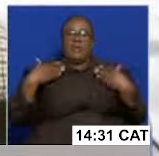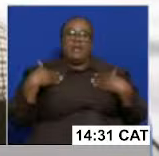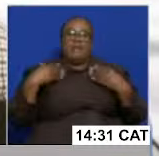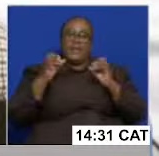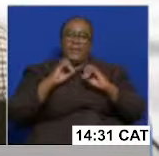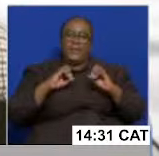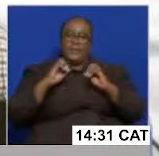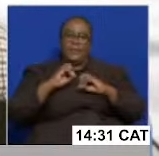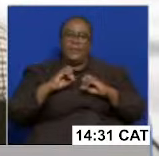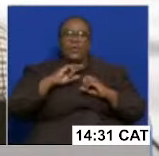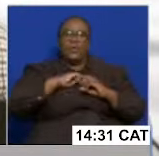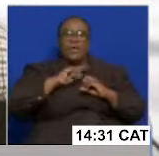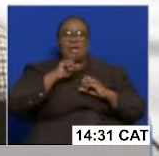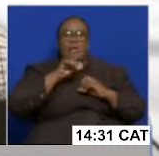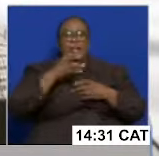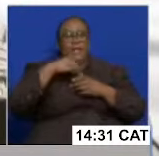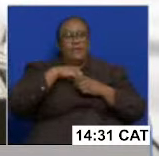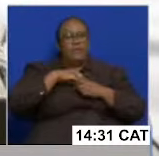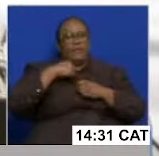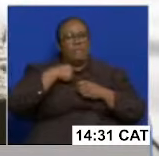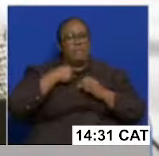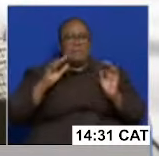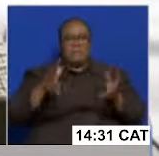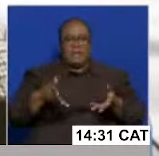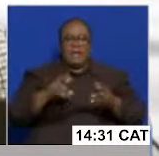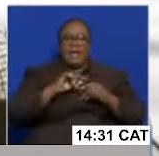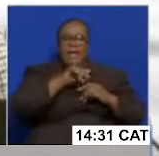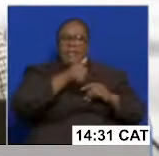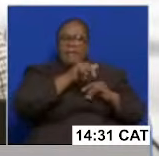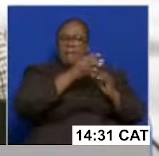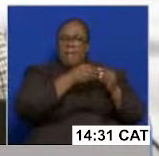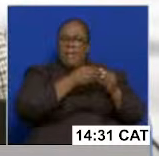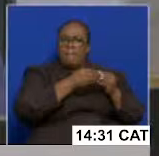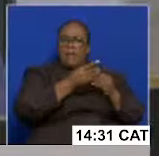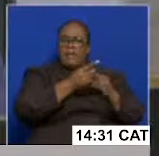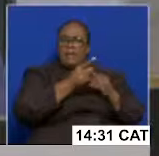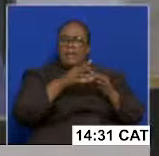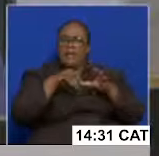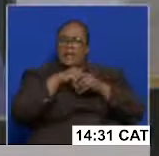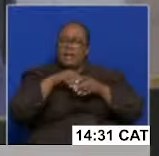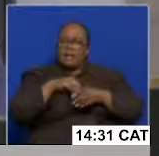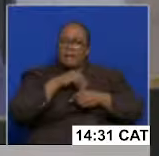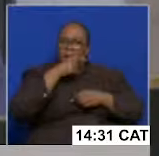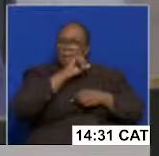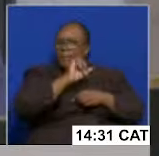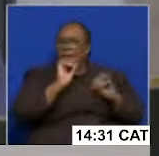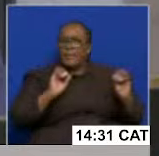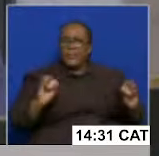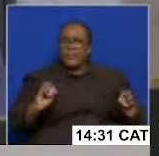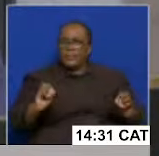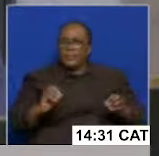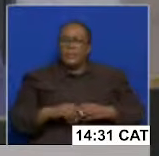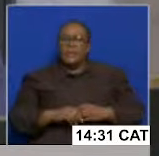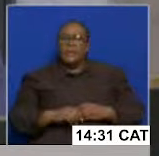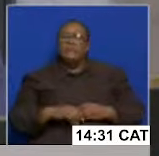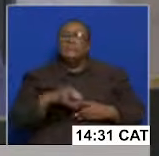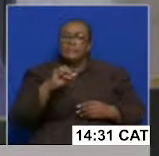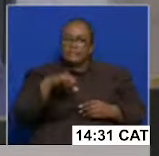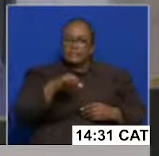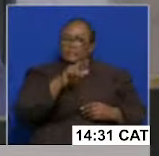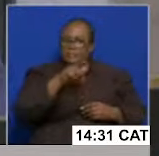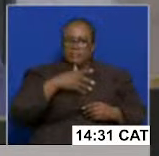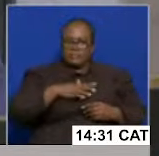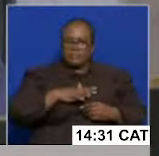took place Exactly. on the information? Exactly my point. Exactly my point. You did not want to be included.